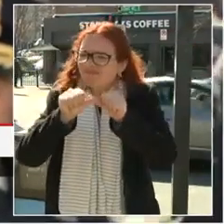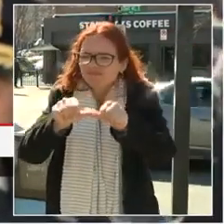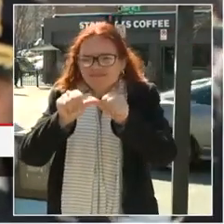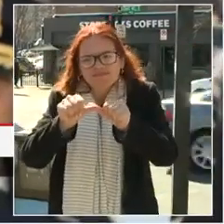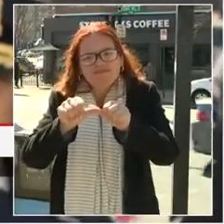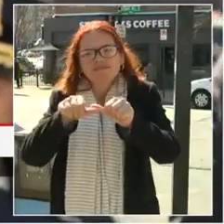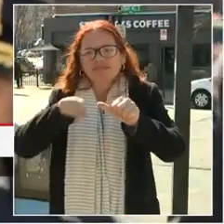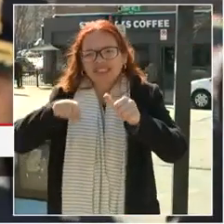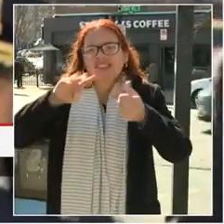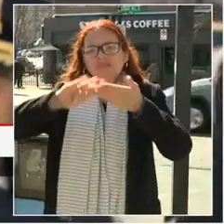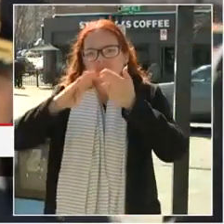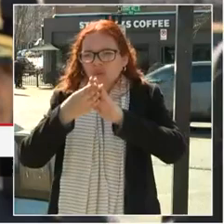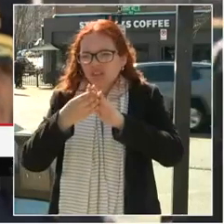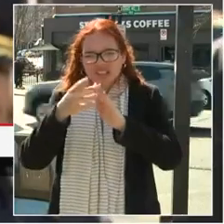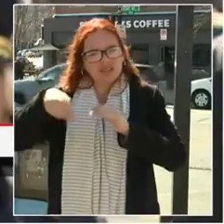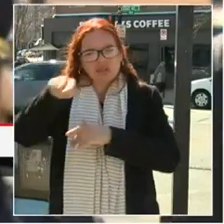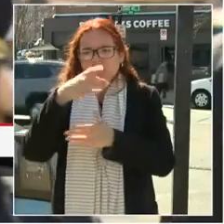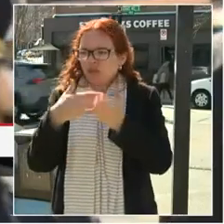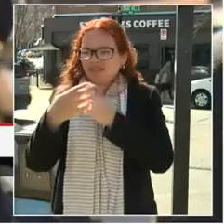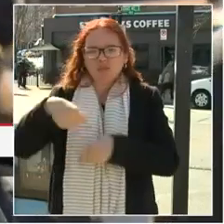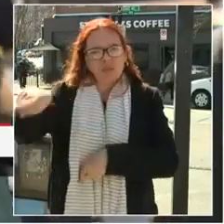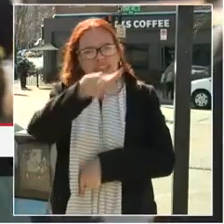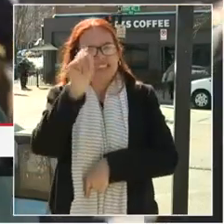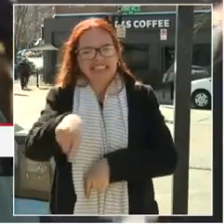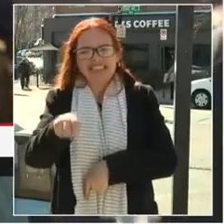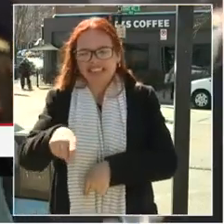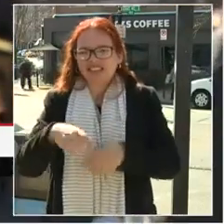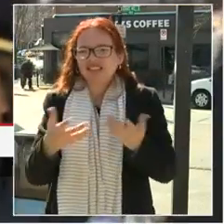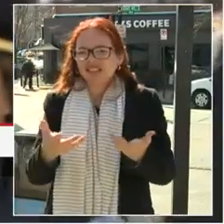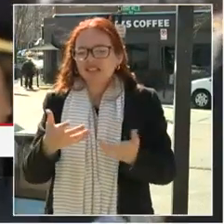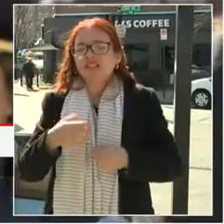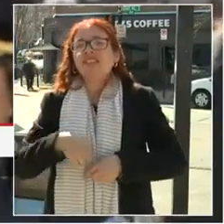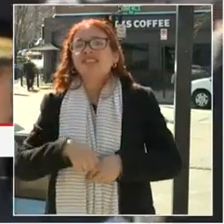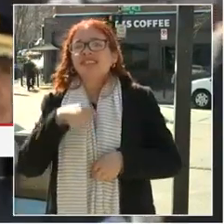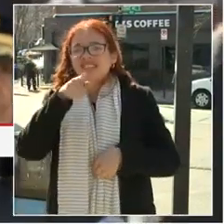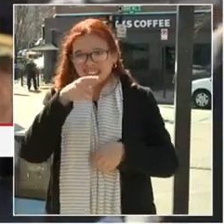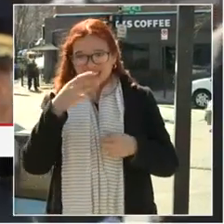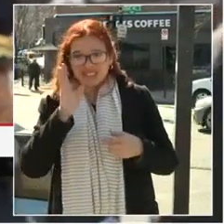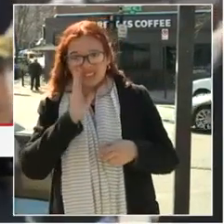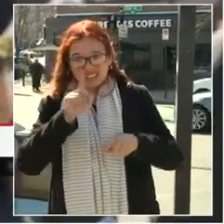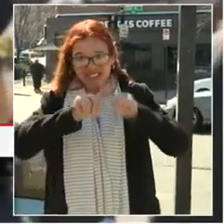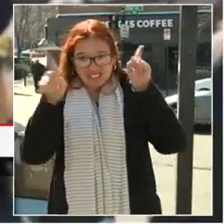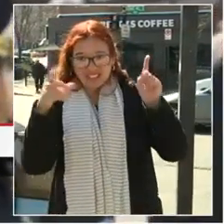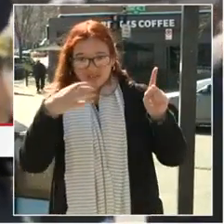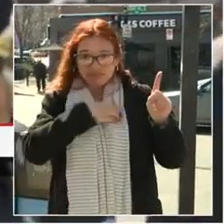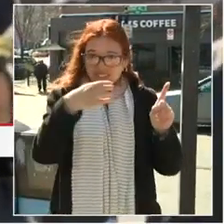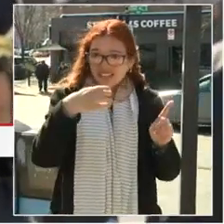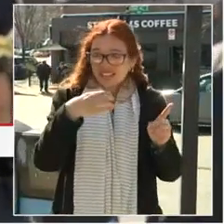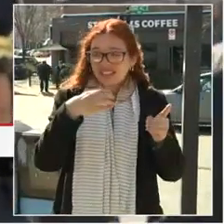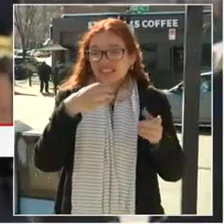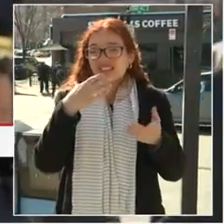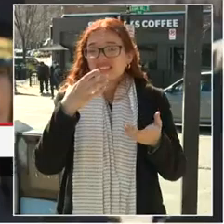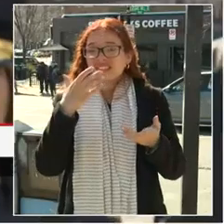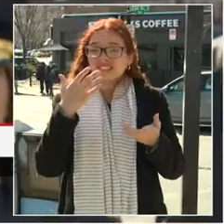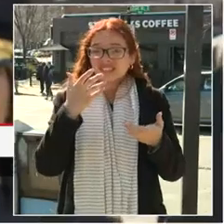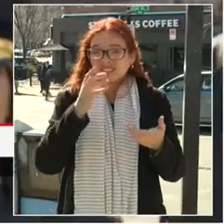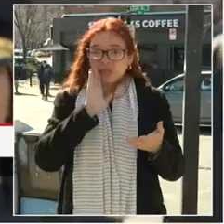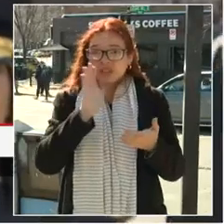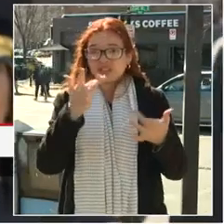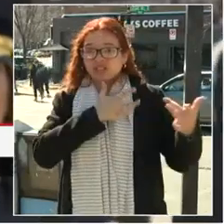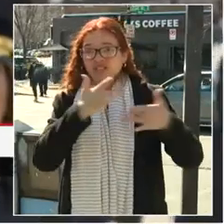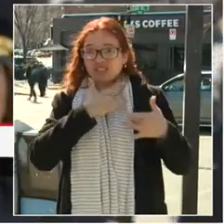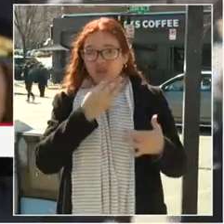what it needs. Anything differently? Would you have contested or raised your concerns a little bit sooner if you could go back? I raised